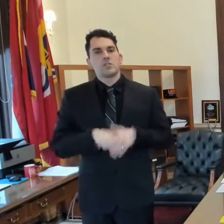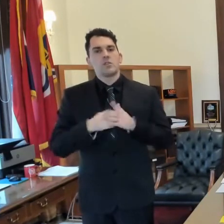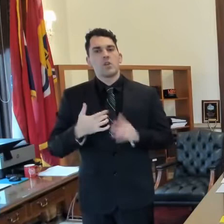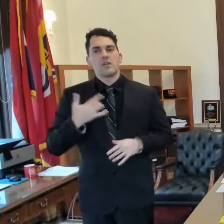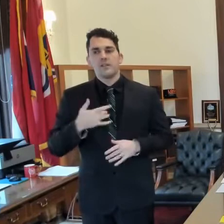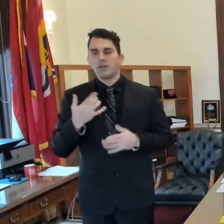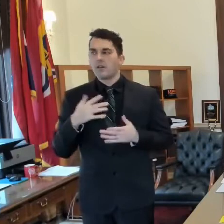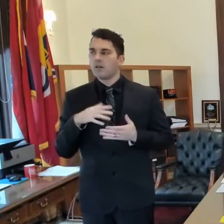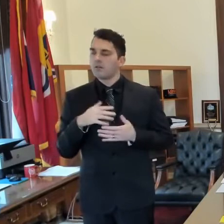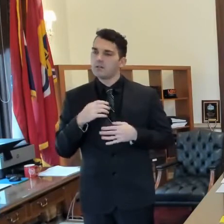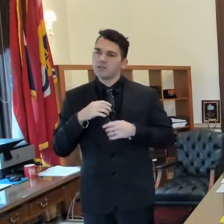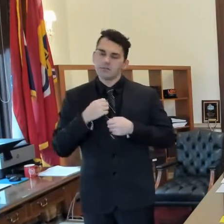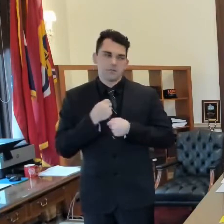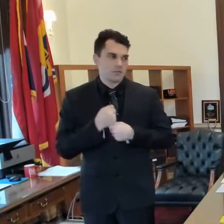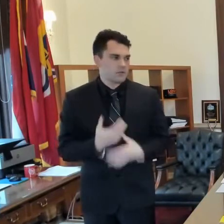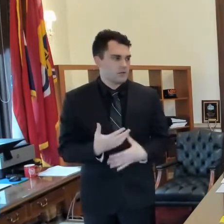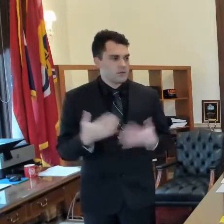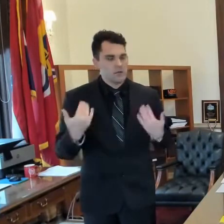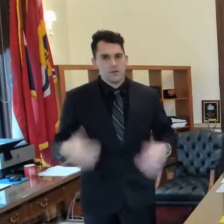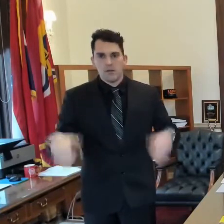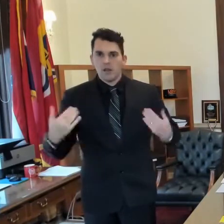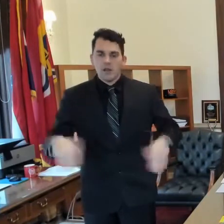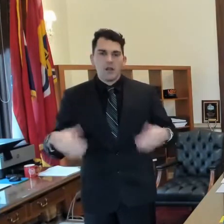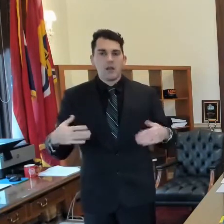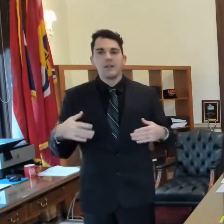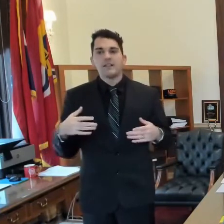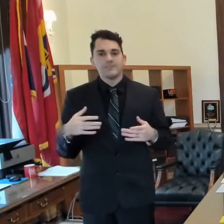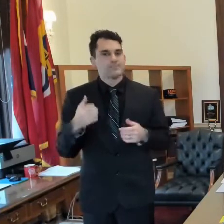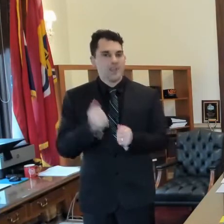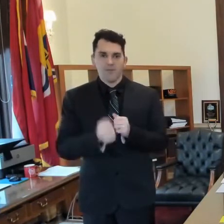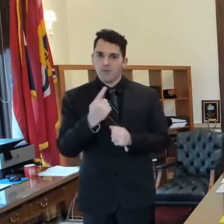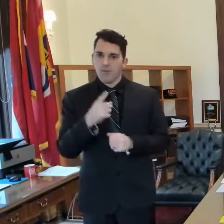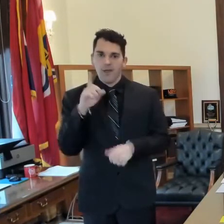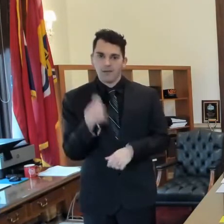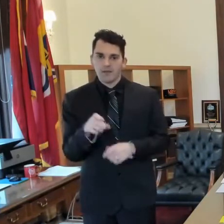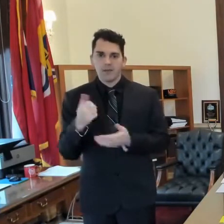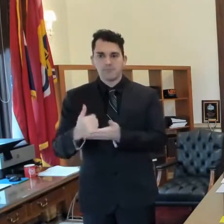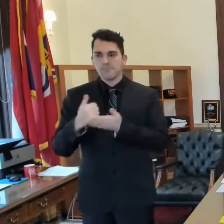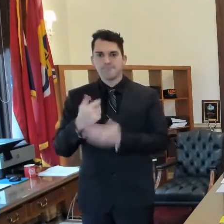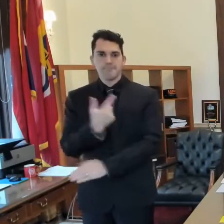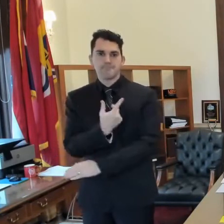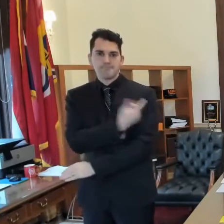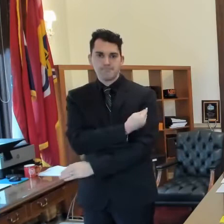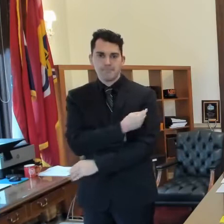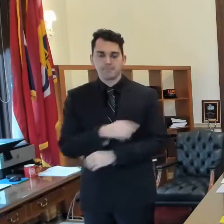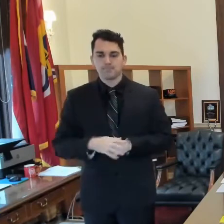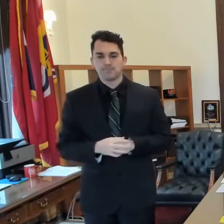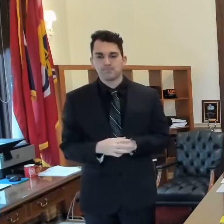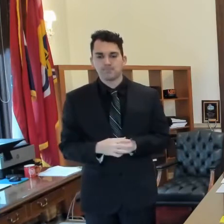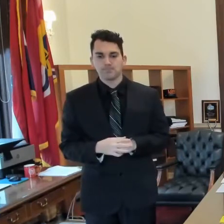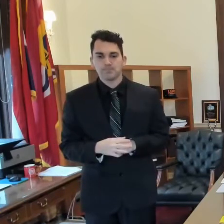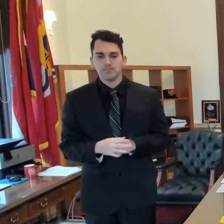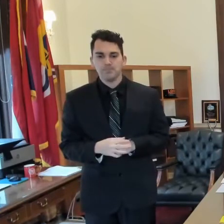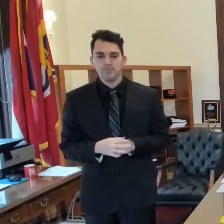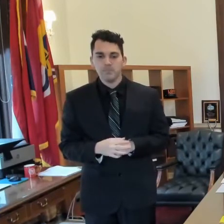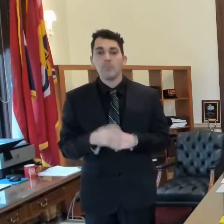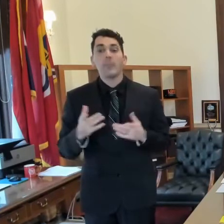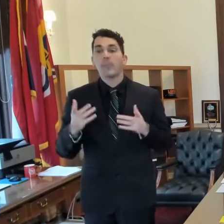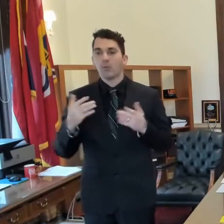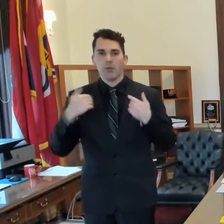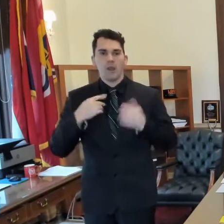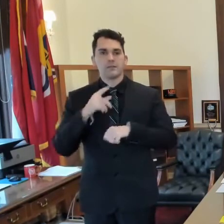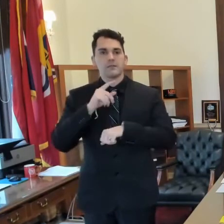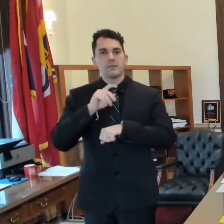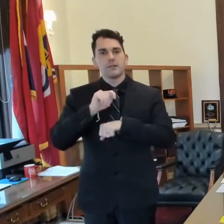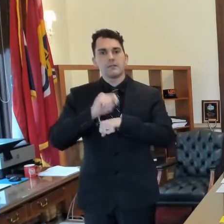So everybody needs vaccinators. We were on the pandemic task force call yesterday afternoon, and every